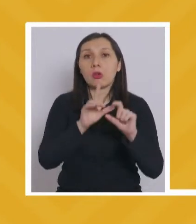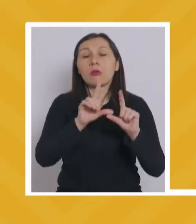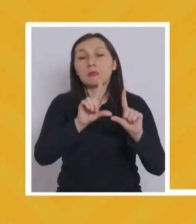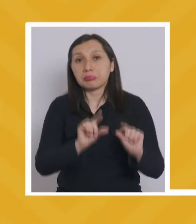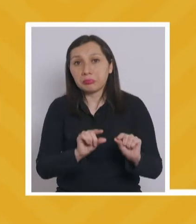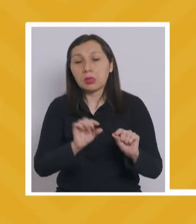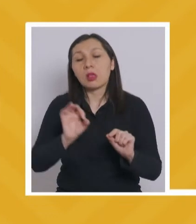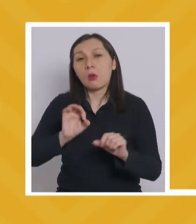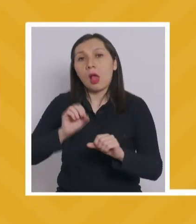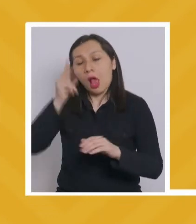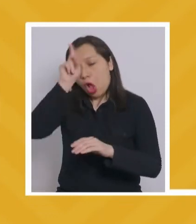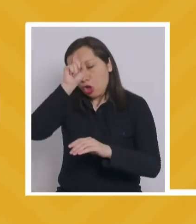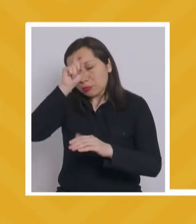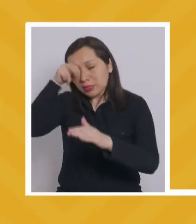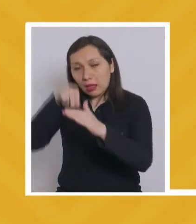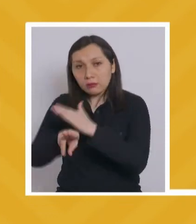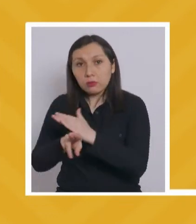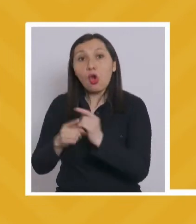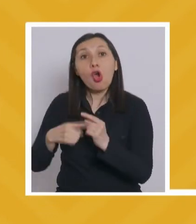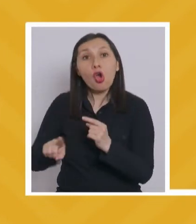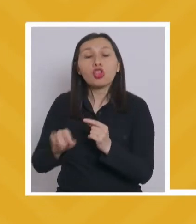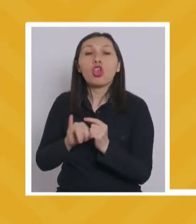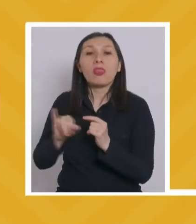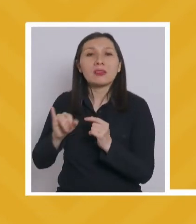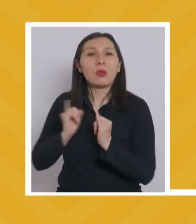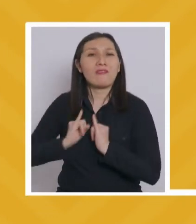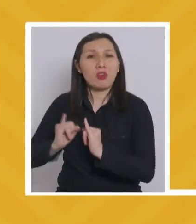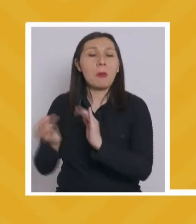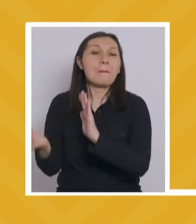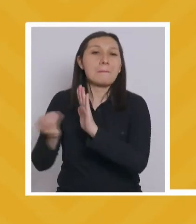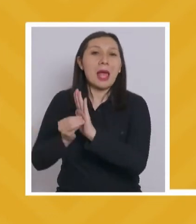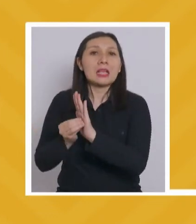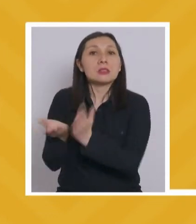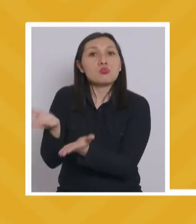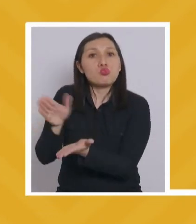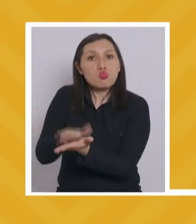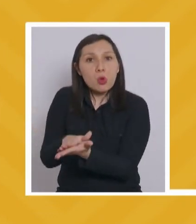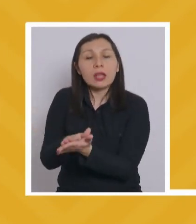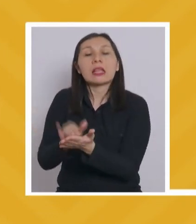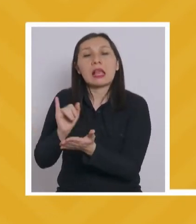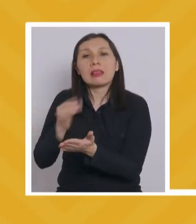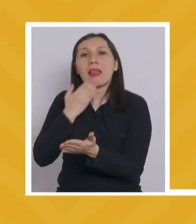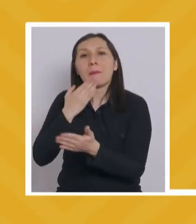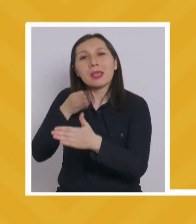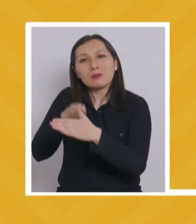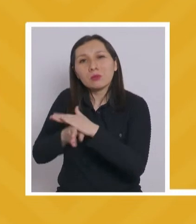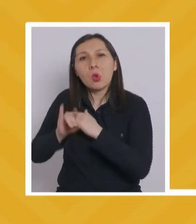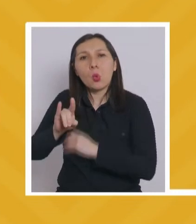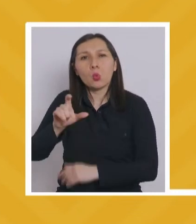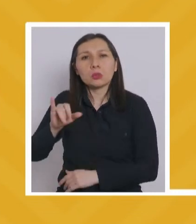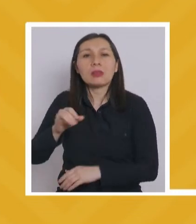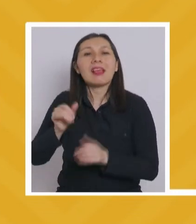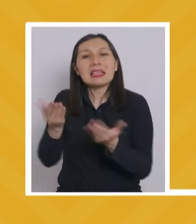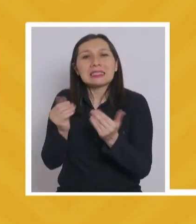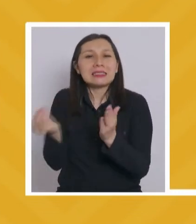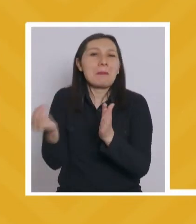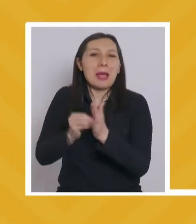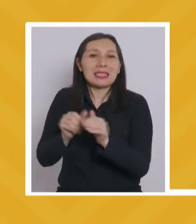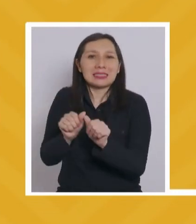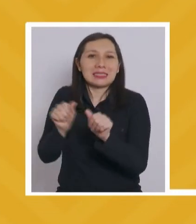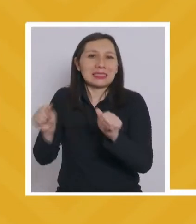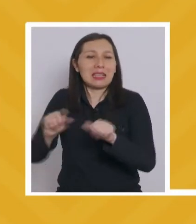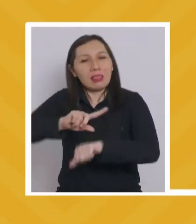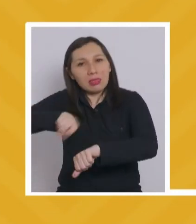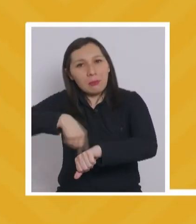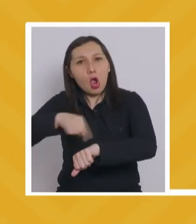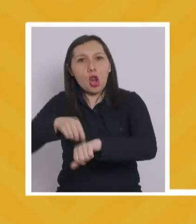shot for COVID-19 and hospitalizations, and the next updates will include the